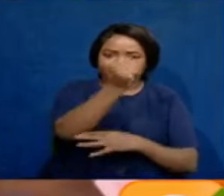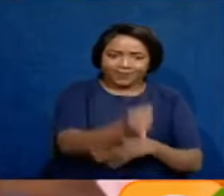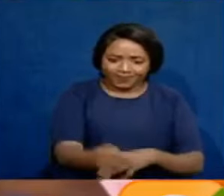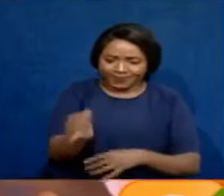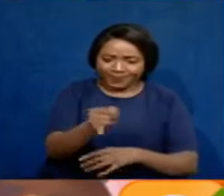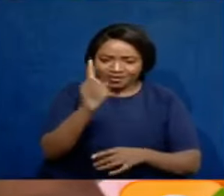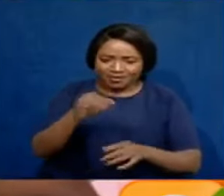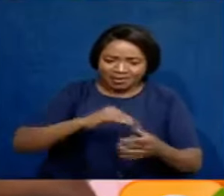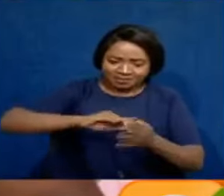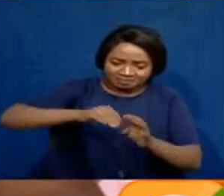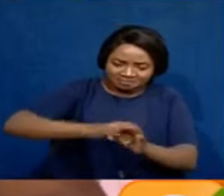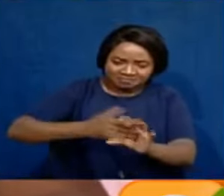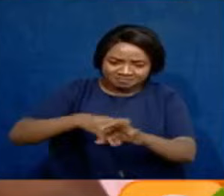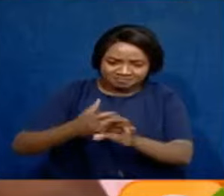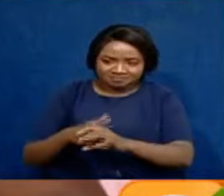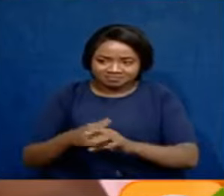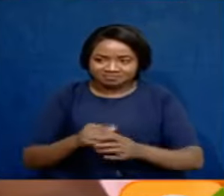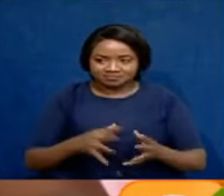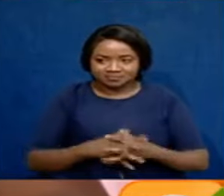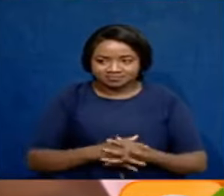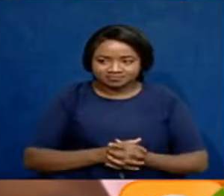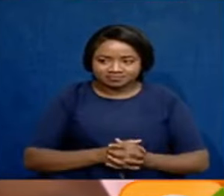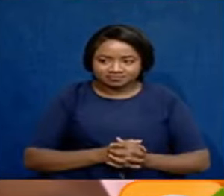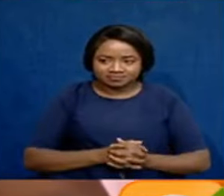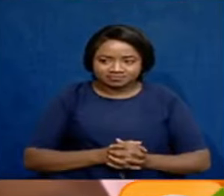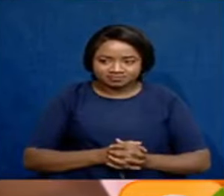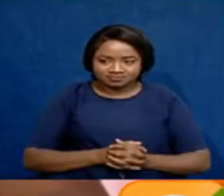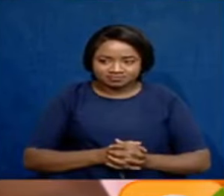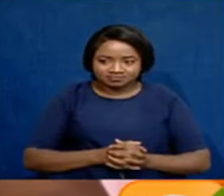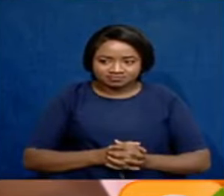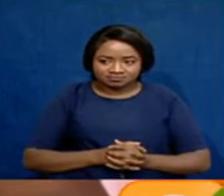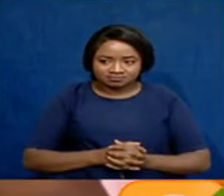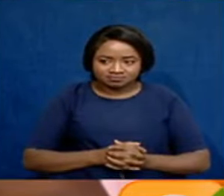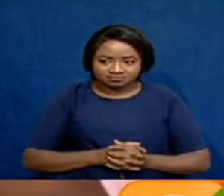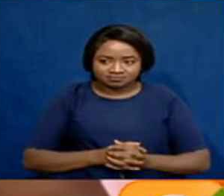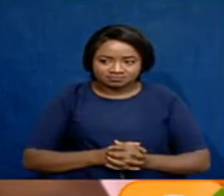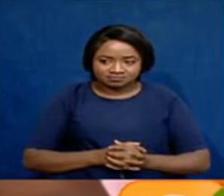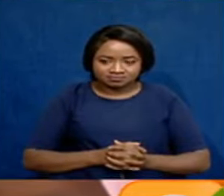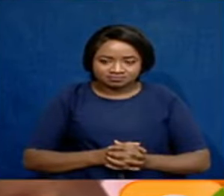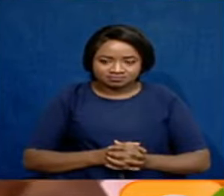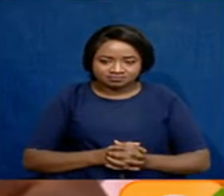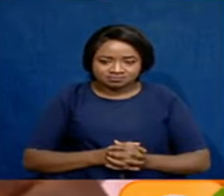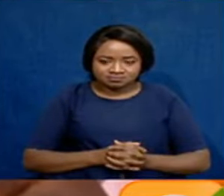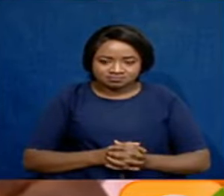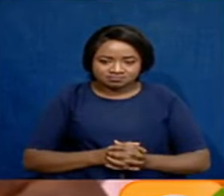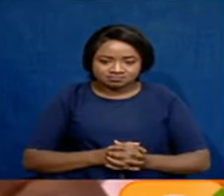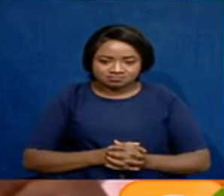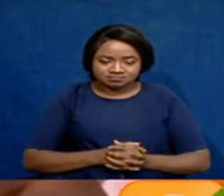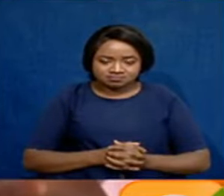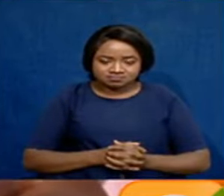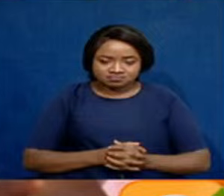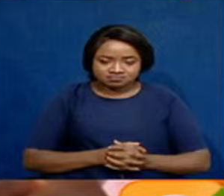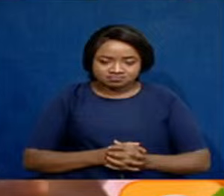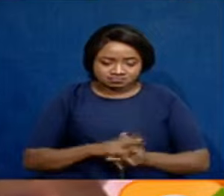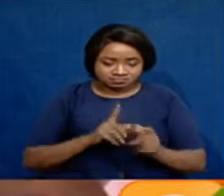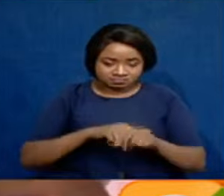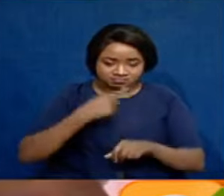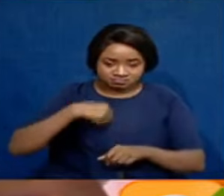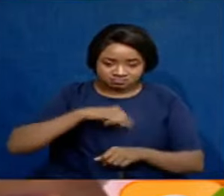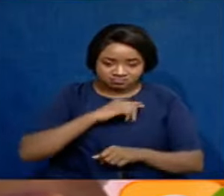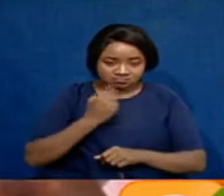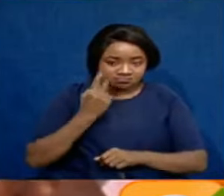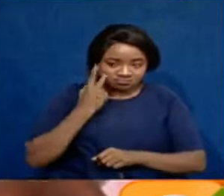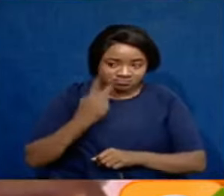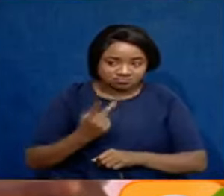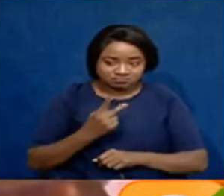on washing the surface of the floor. And when we now look for cancer in that group